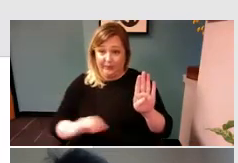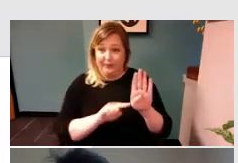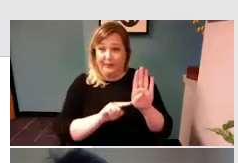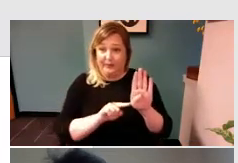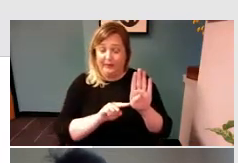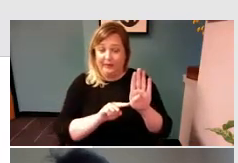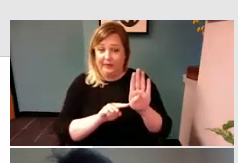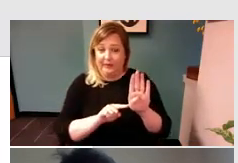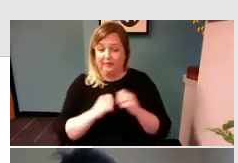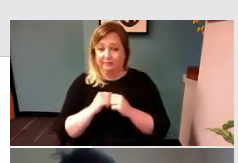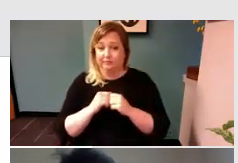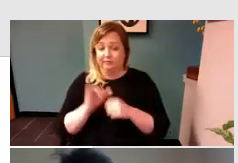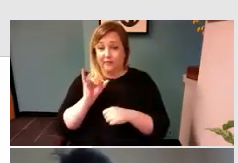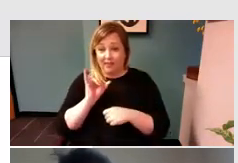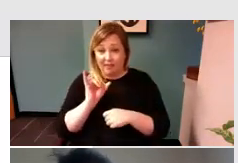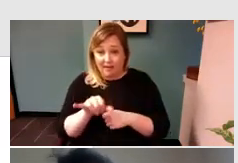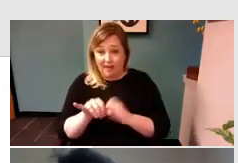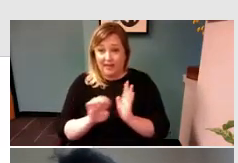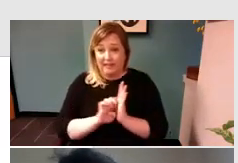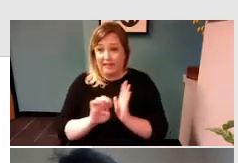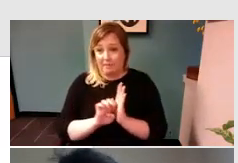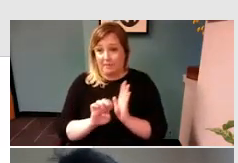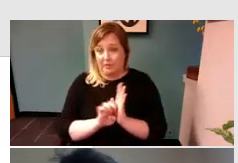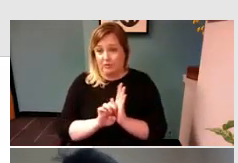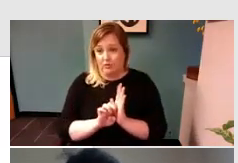this is an example of an